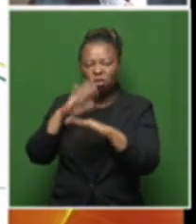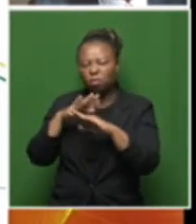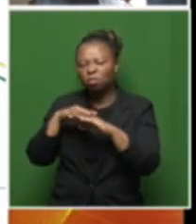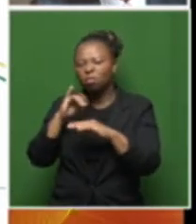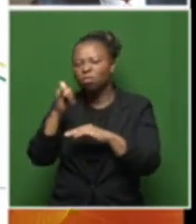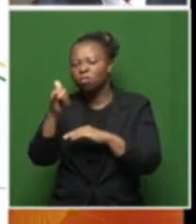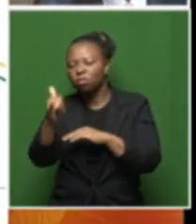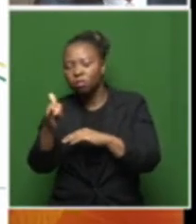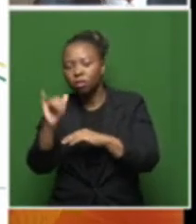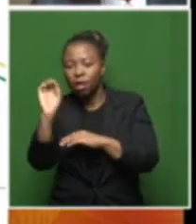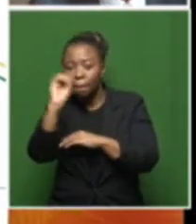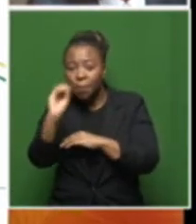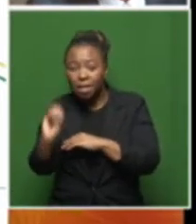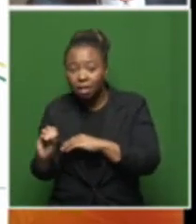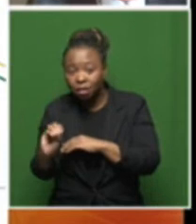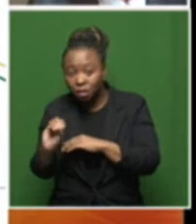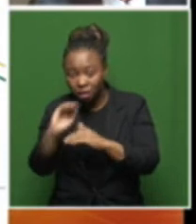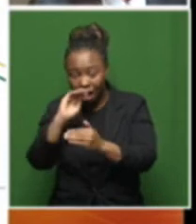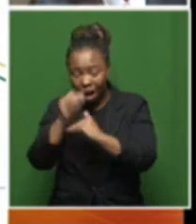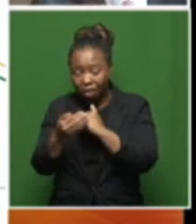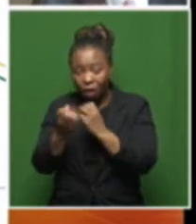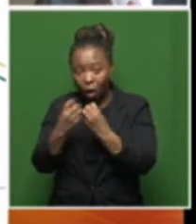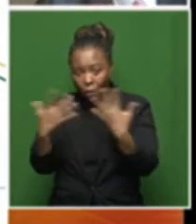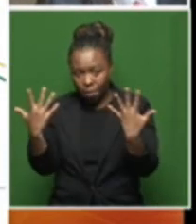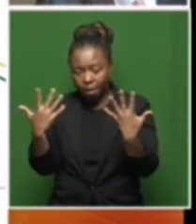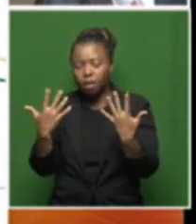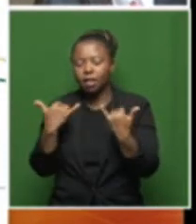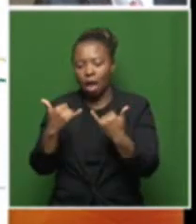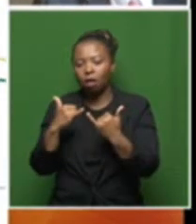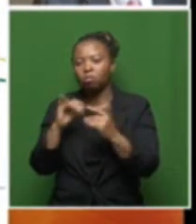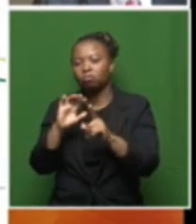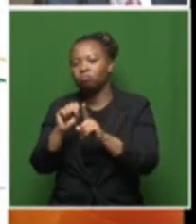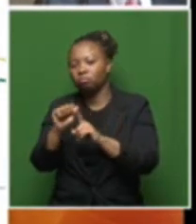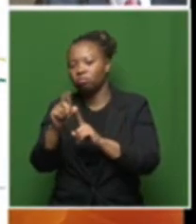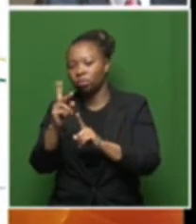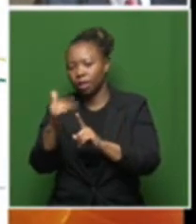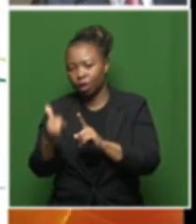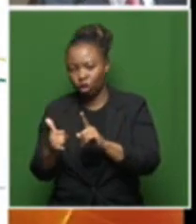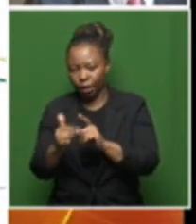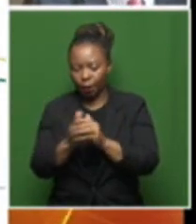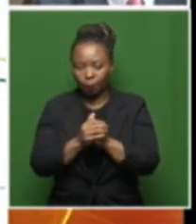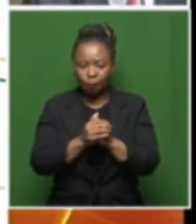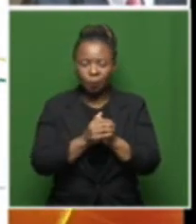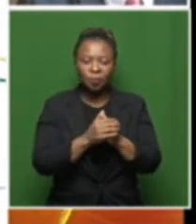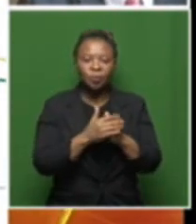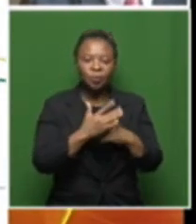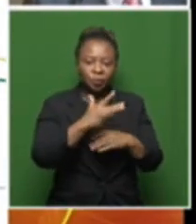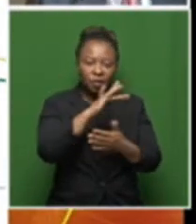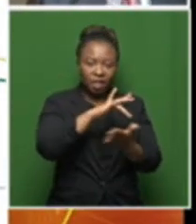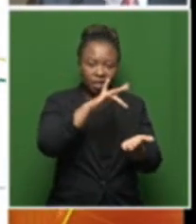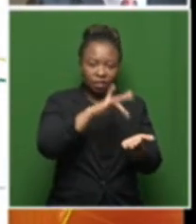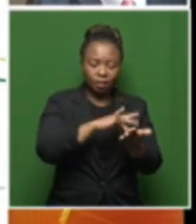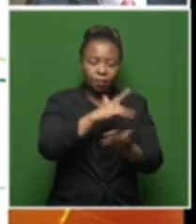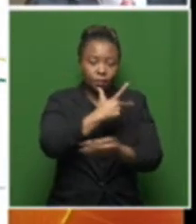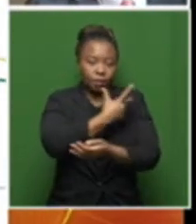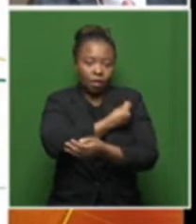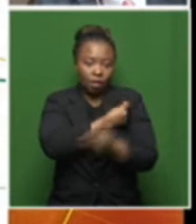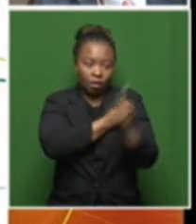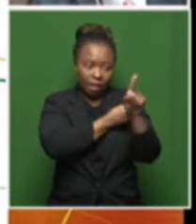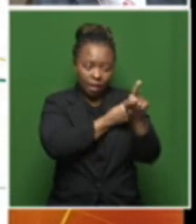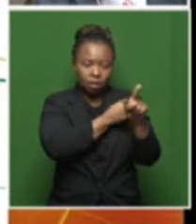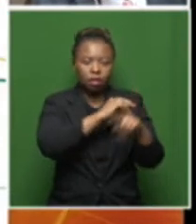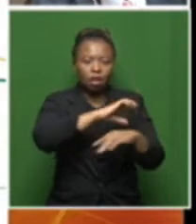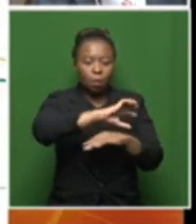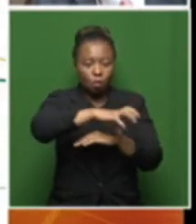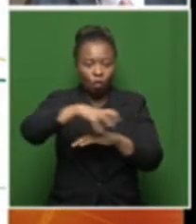the percentage of that population that is covered. I'll quickly show some of the vaccinations per province so that you can get